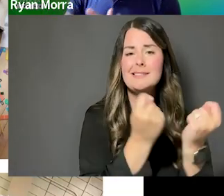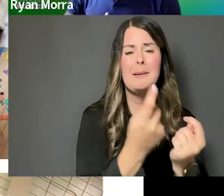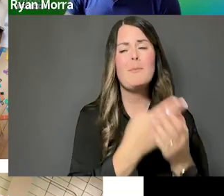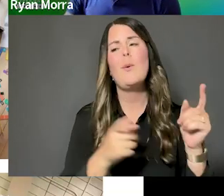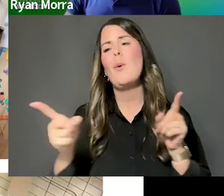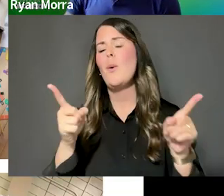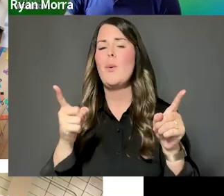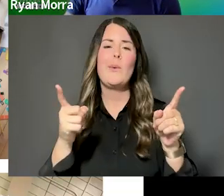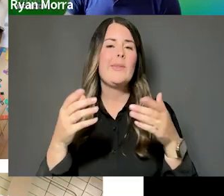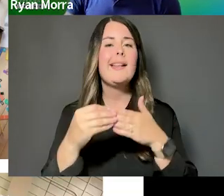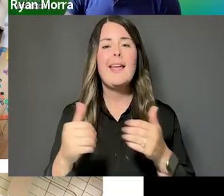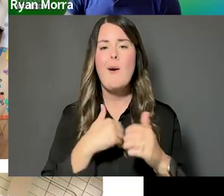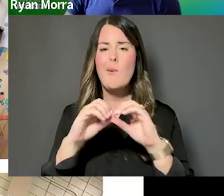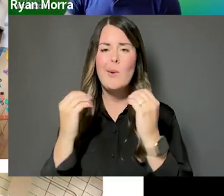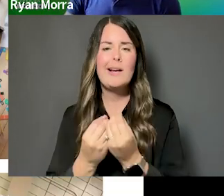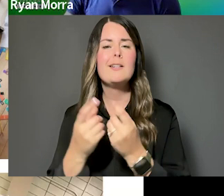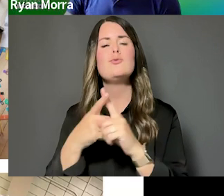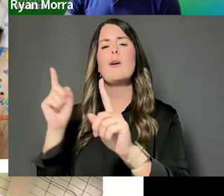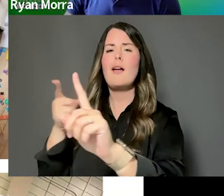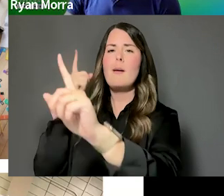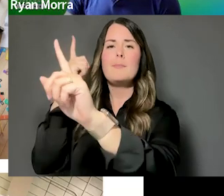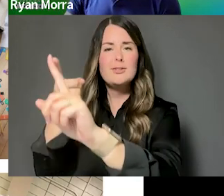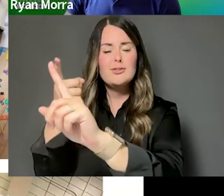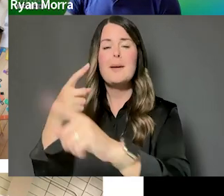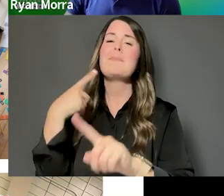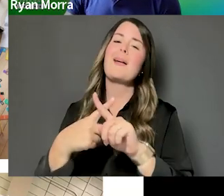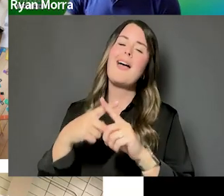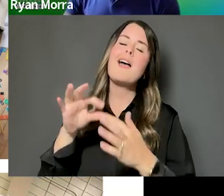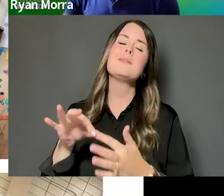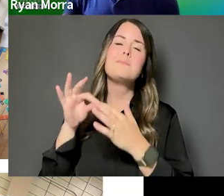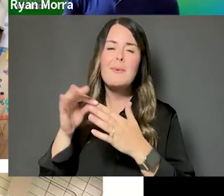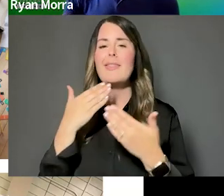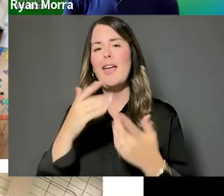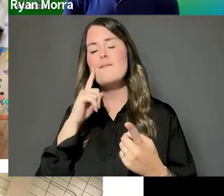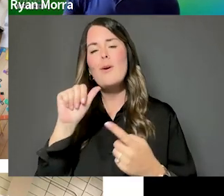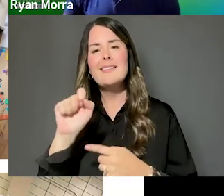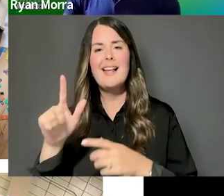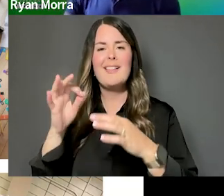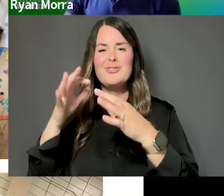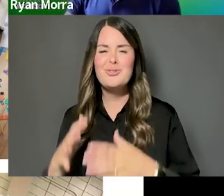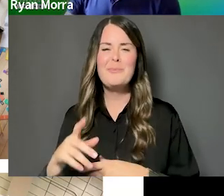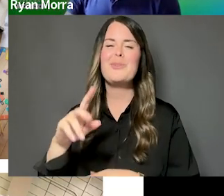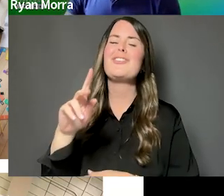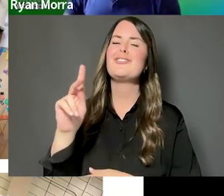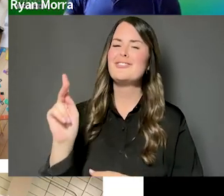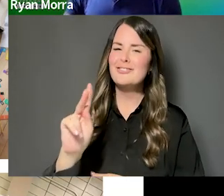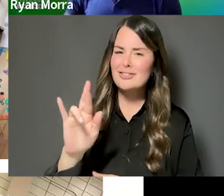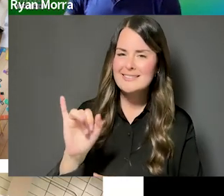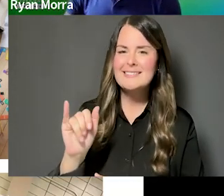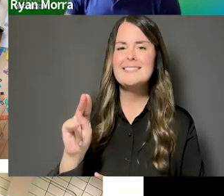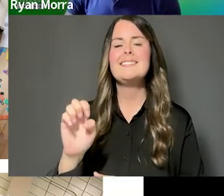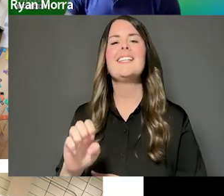well. Both of these teams lead our organization to achieve its mission. And a special thank you to our ASL interpreter, Christine,